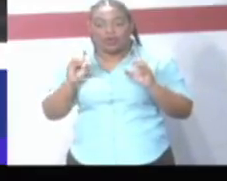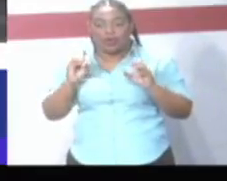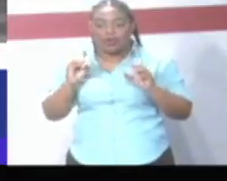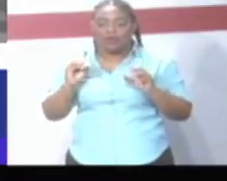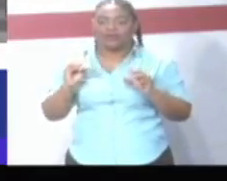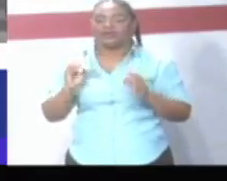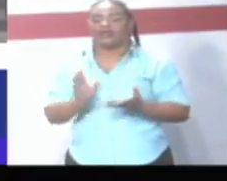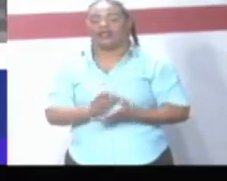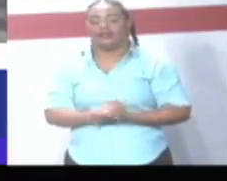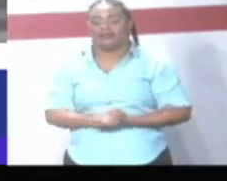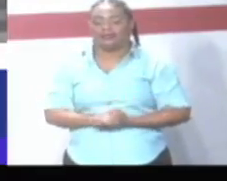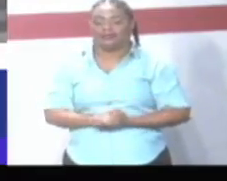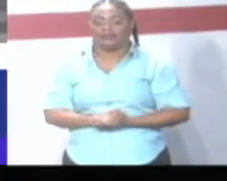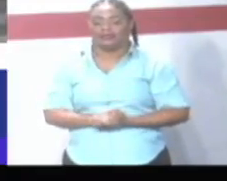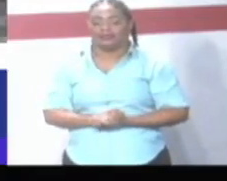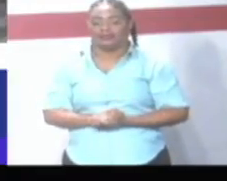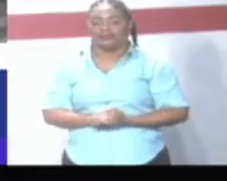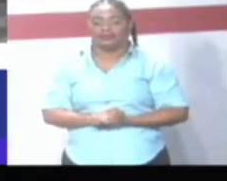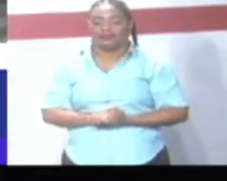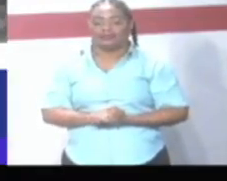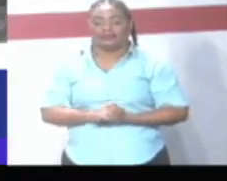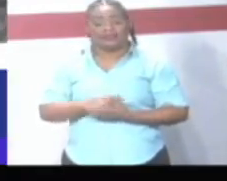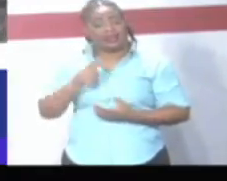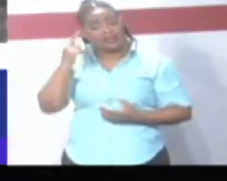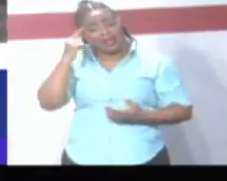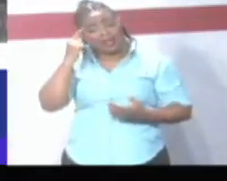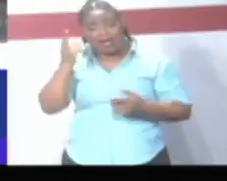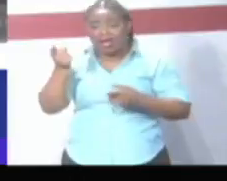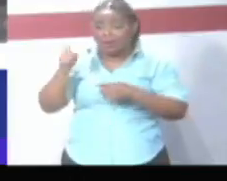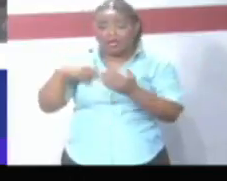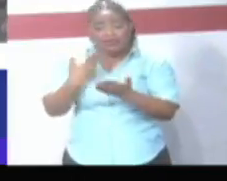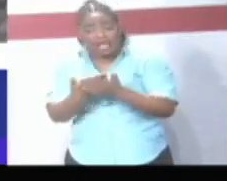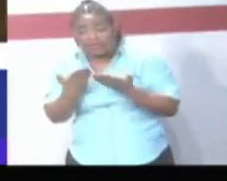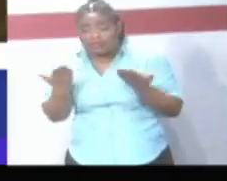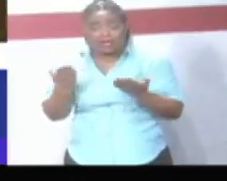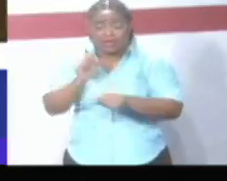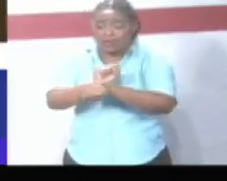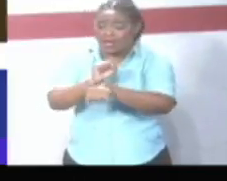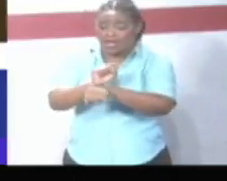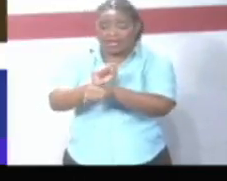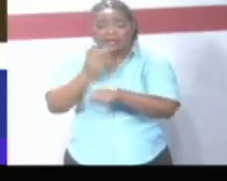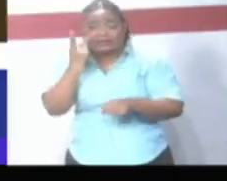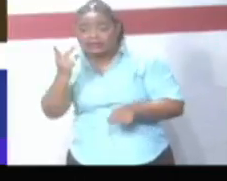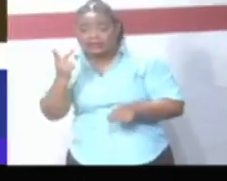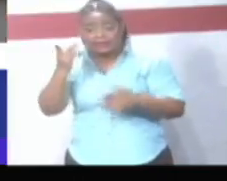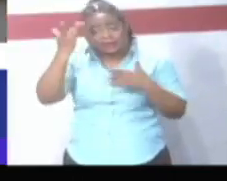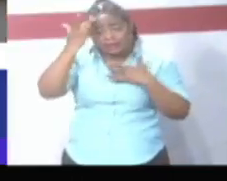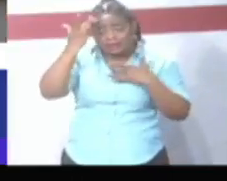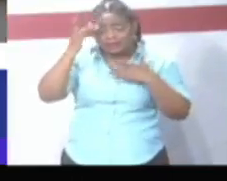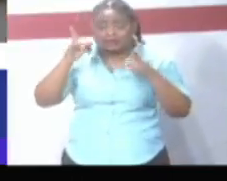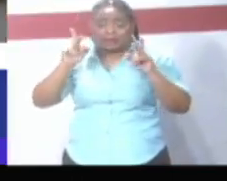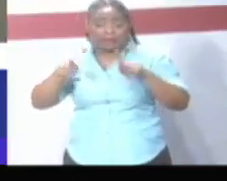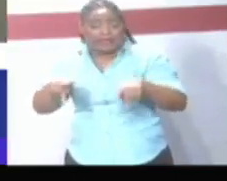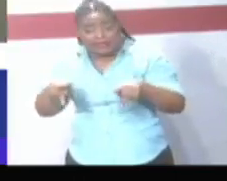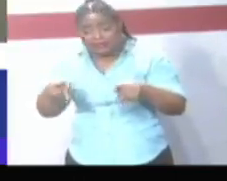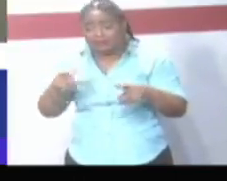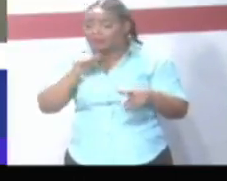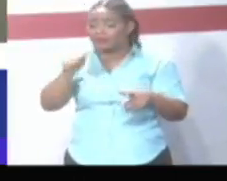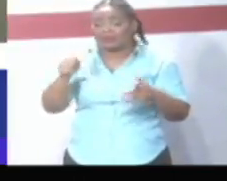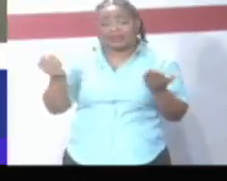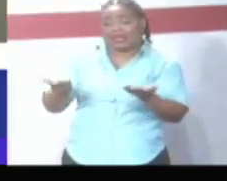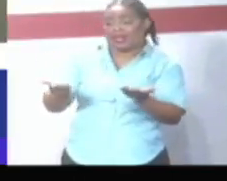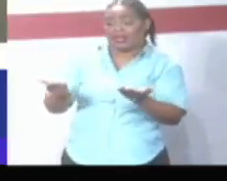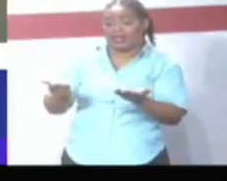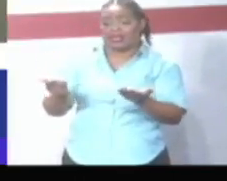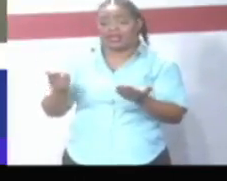I find it's very disheartening to come to work and see a lot of my patients from the day before or 2 days before not there again. I am pleading with